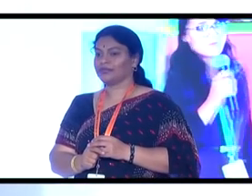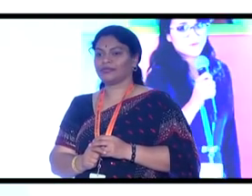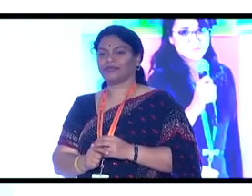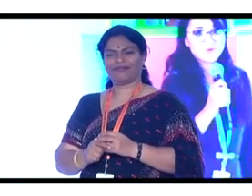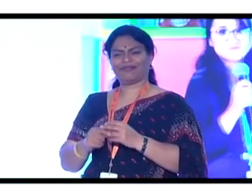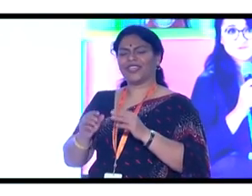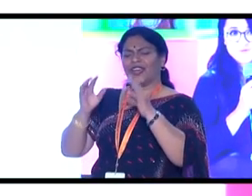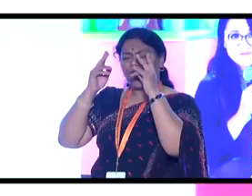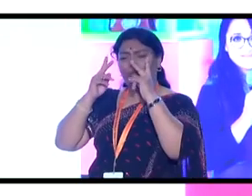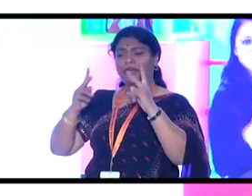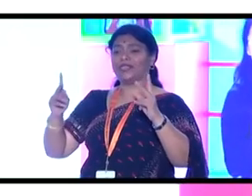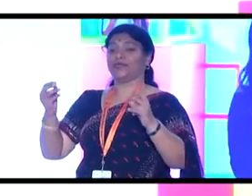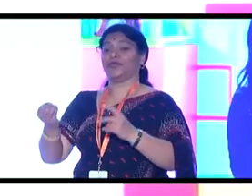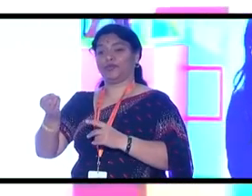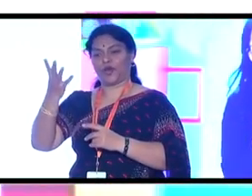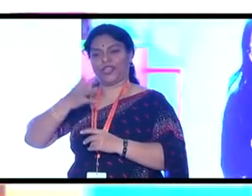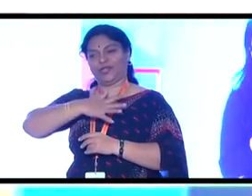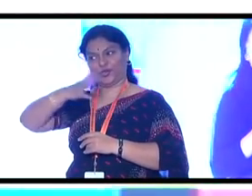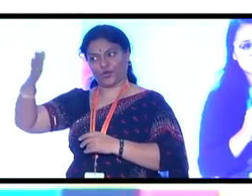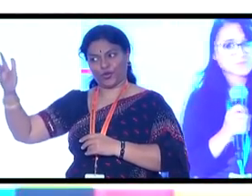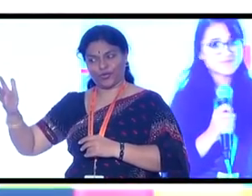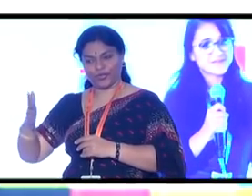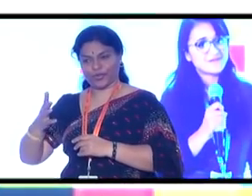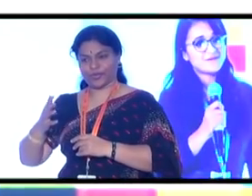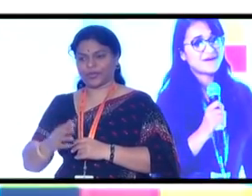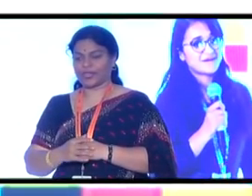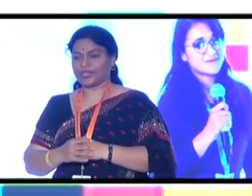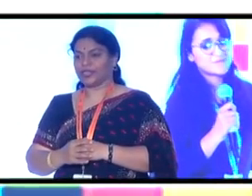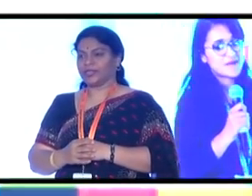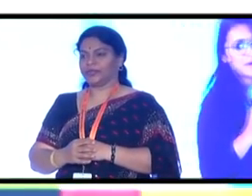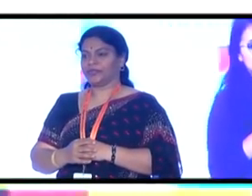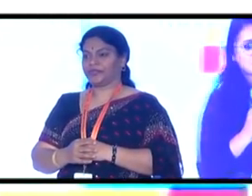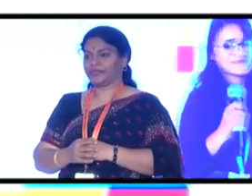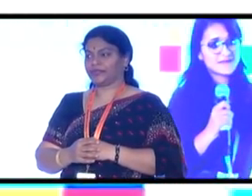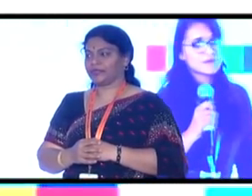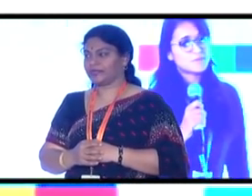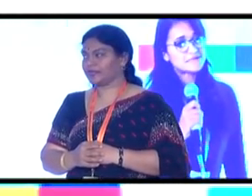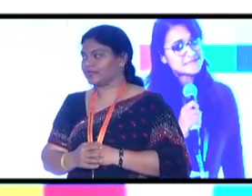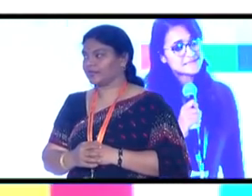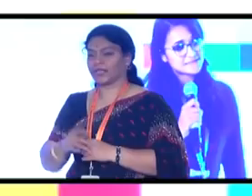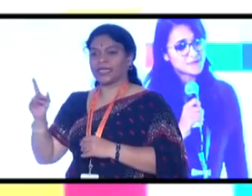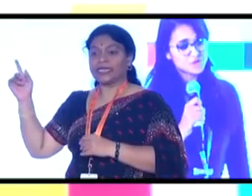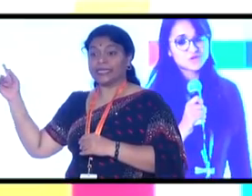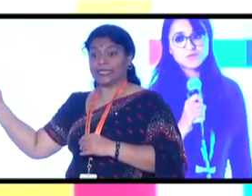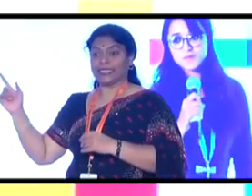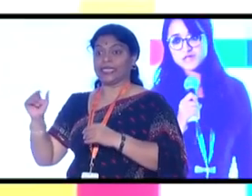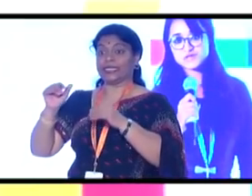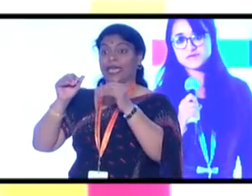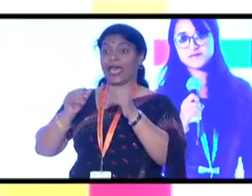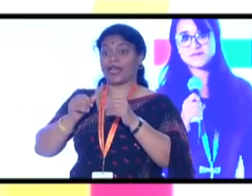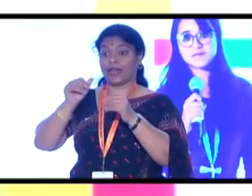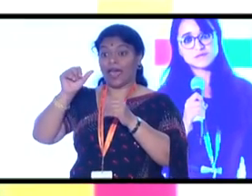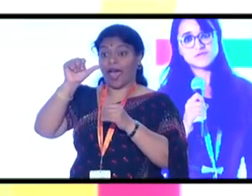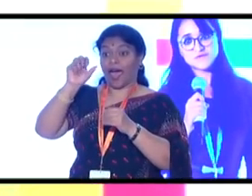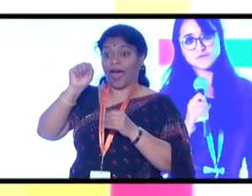very warm good morning to you all. This is Ummul Kher. I am Assistant Commissioner Probationer